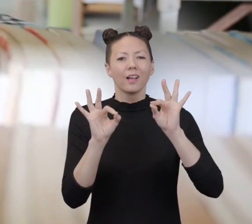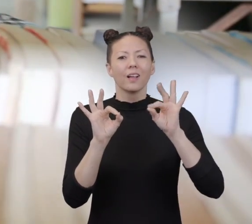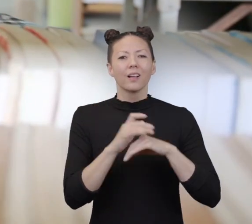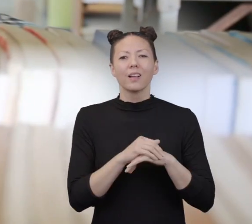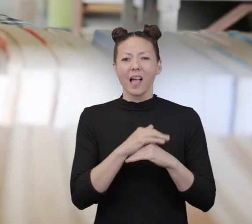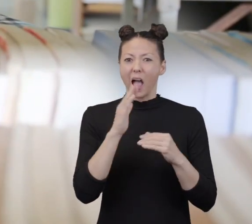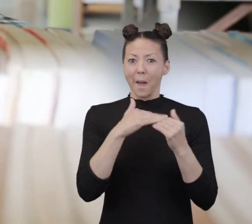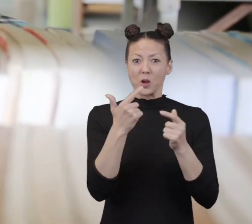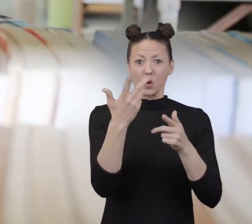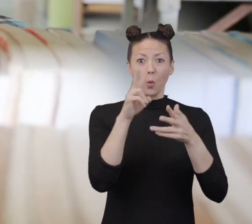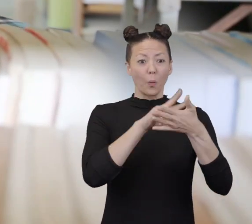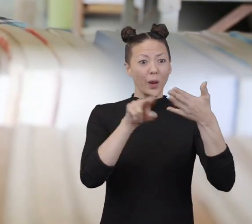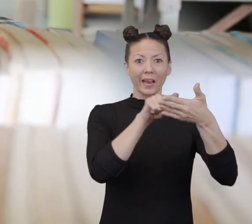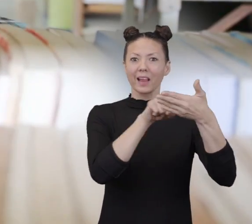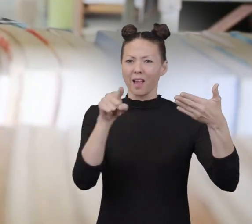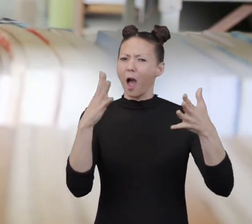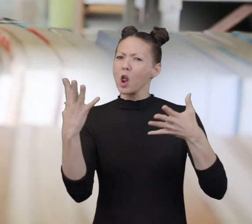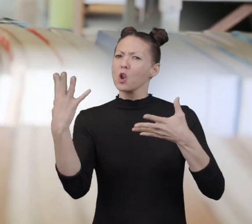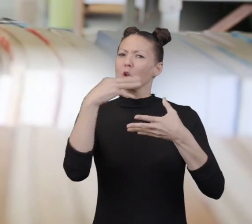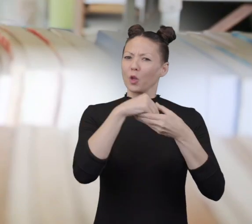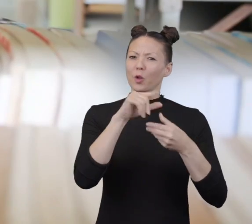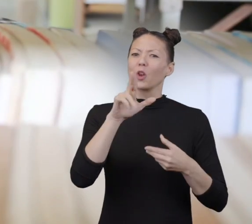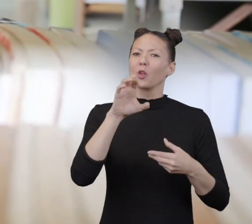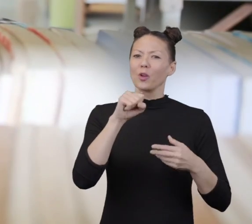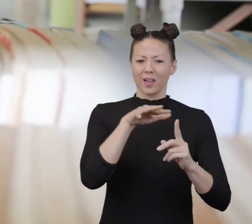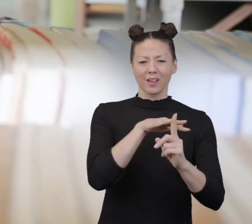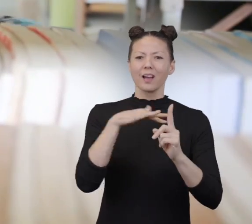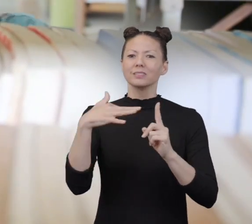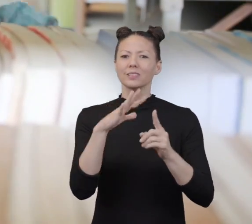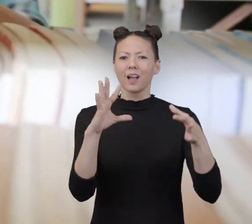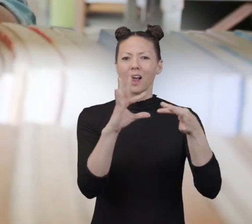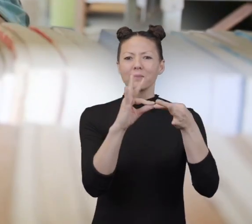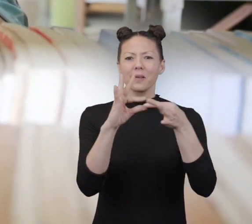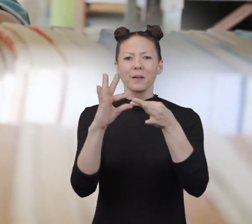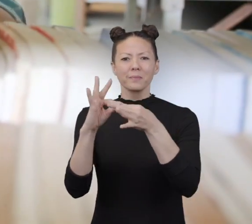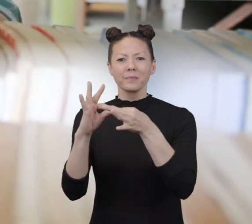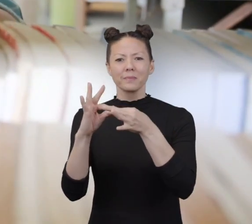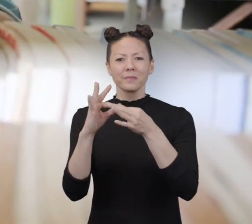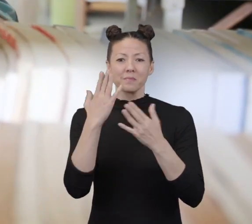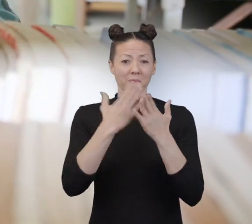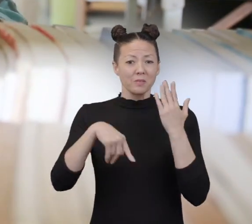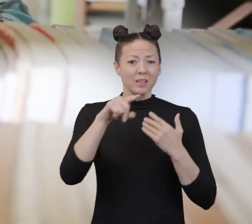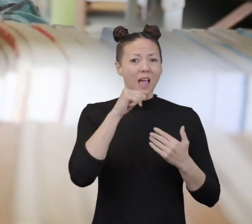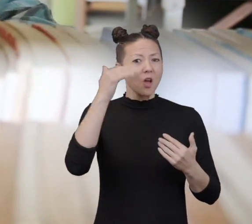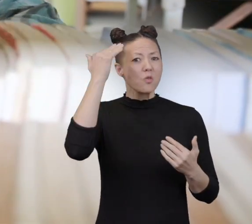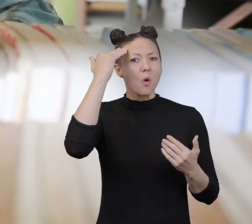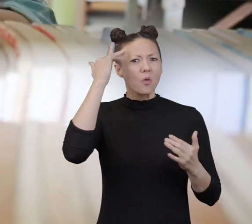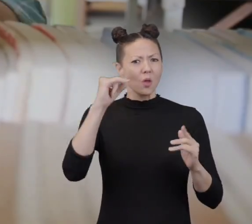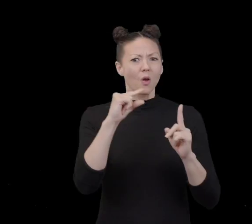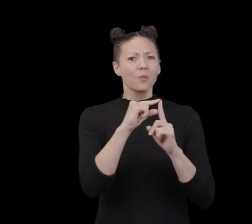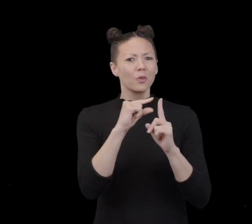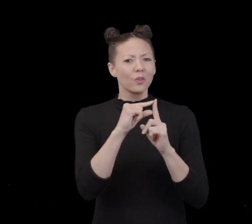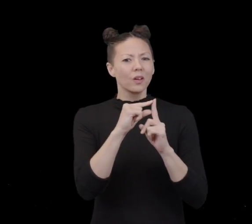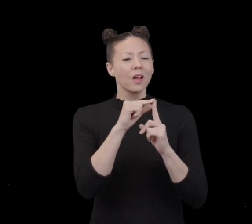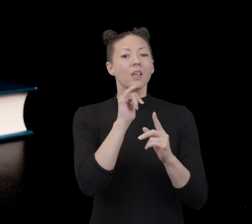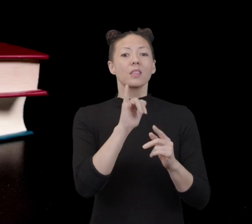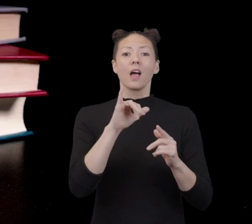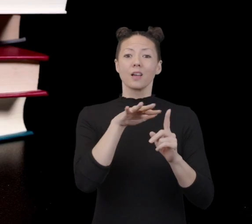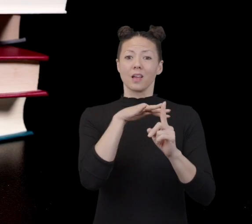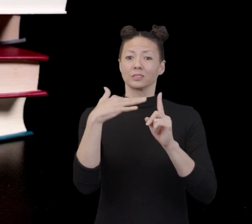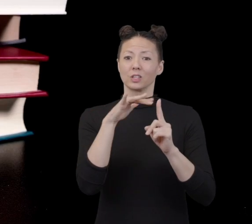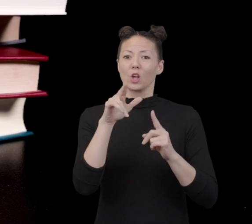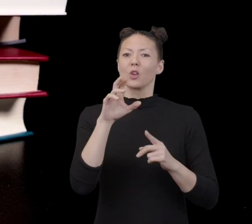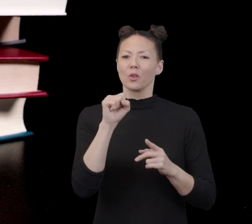includes context clues, which help you know the meaning of an unknown word or passage. Context